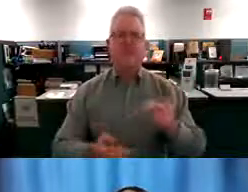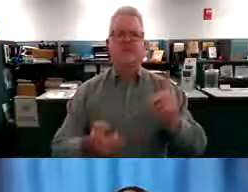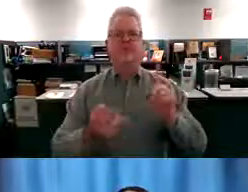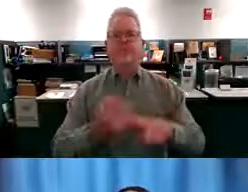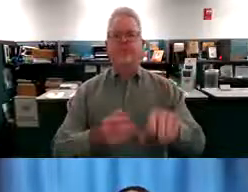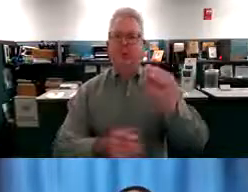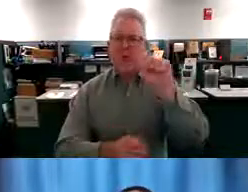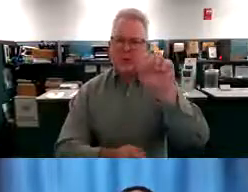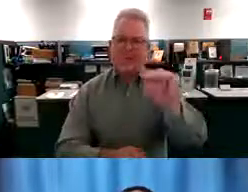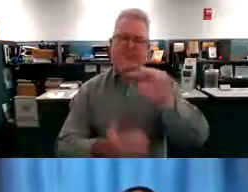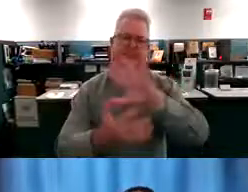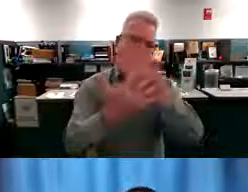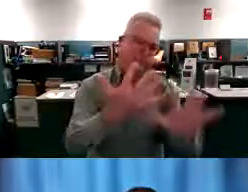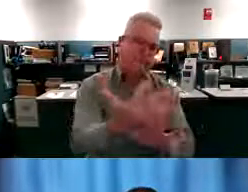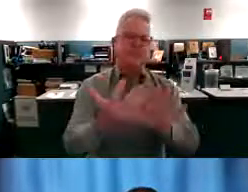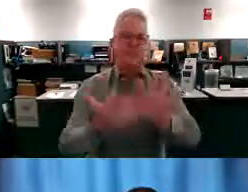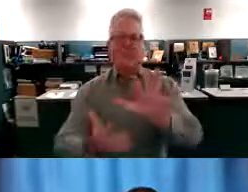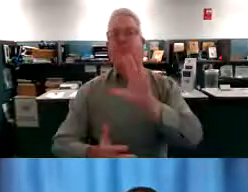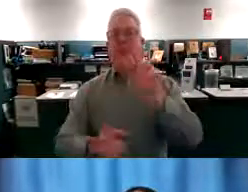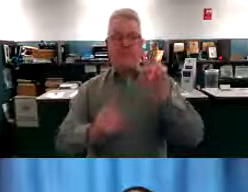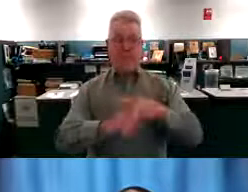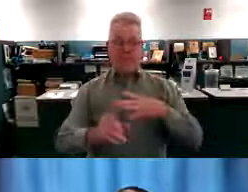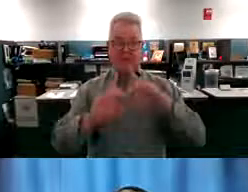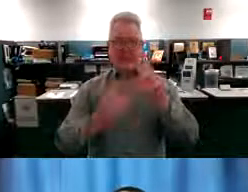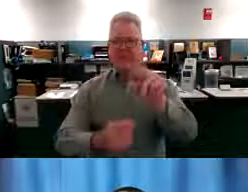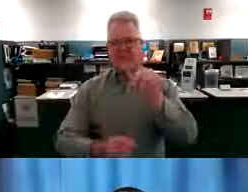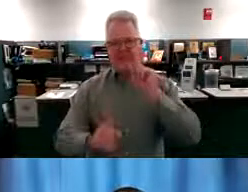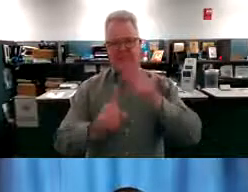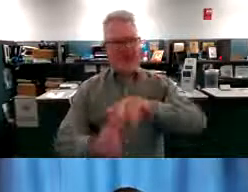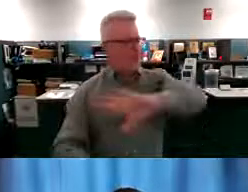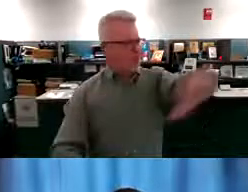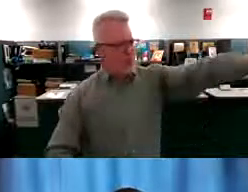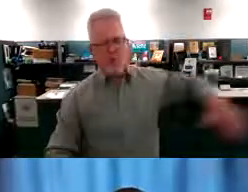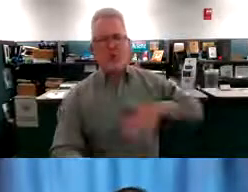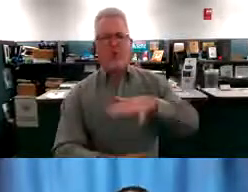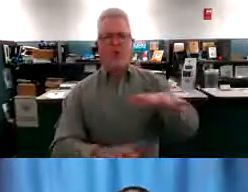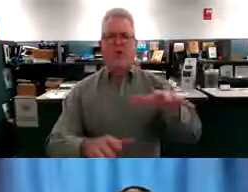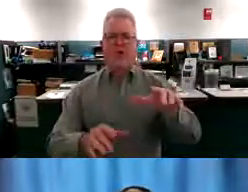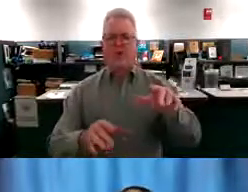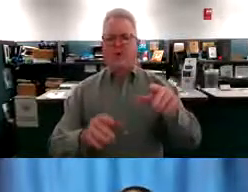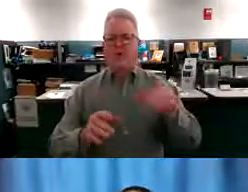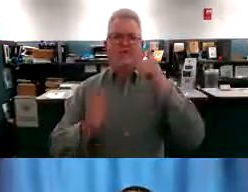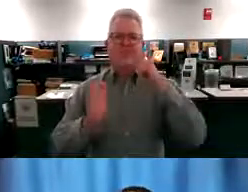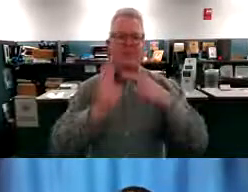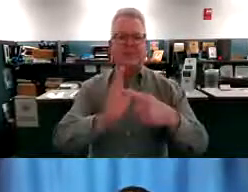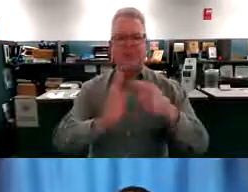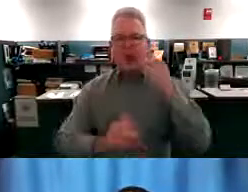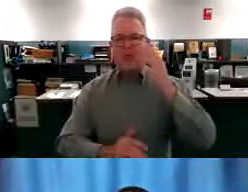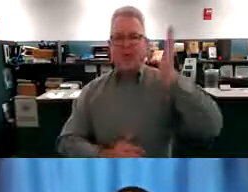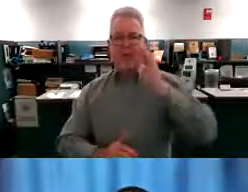someone who was doing more vlogs, someone looking at social media, and not